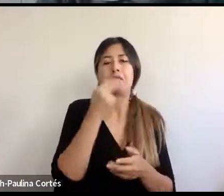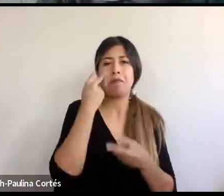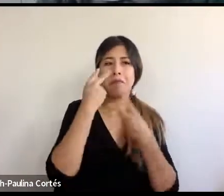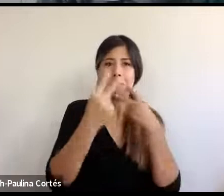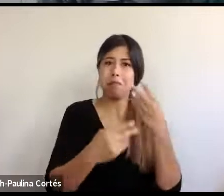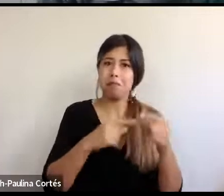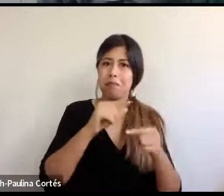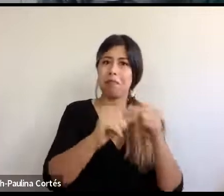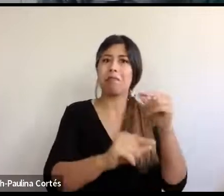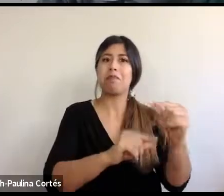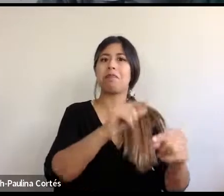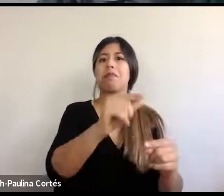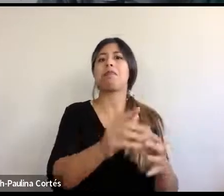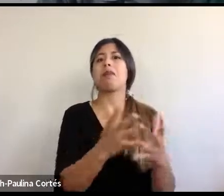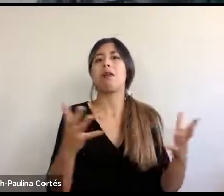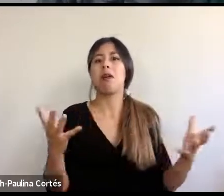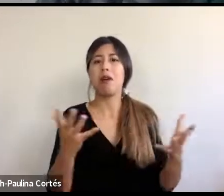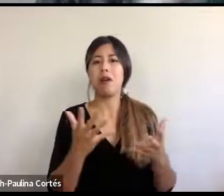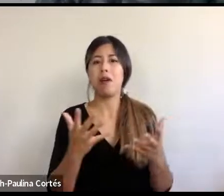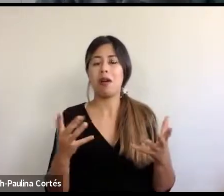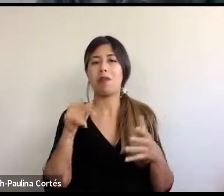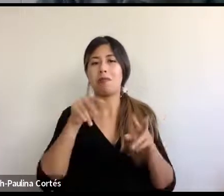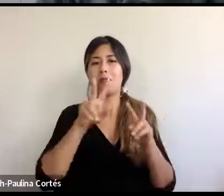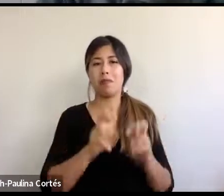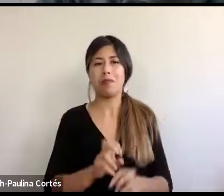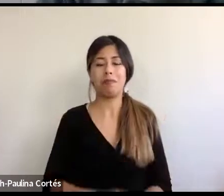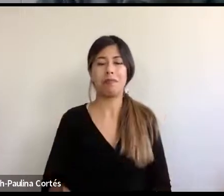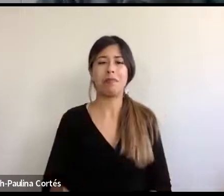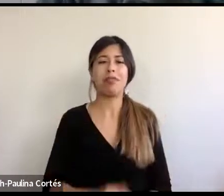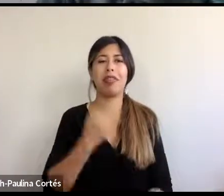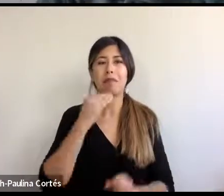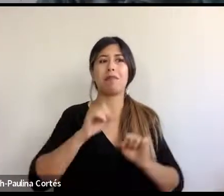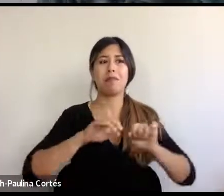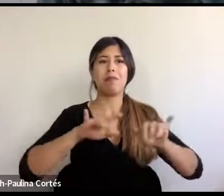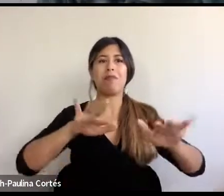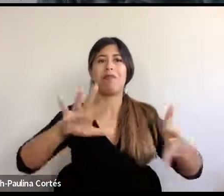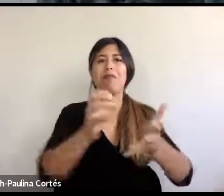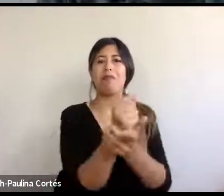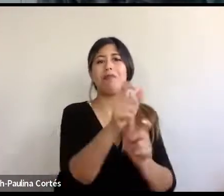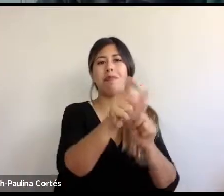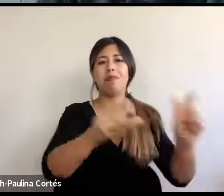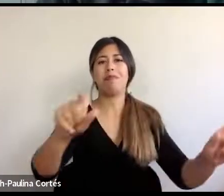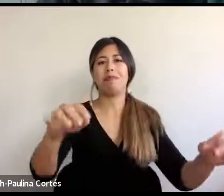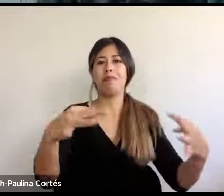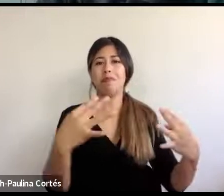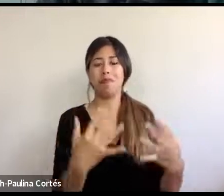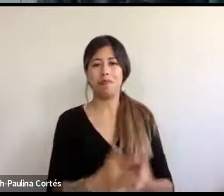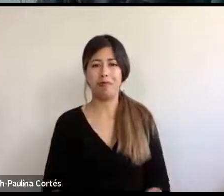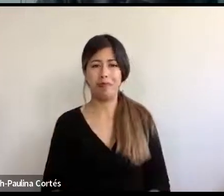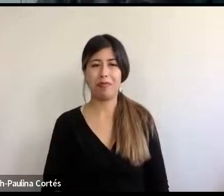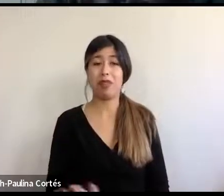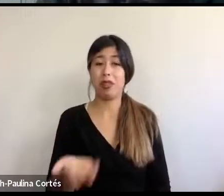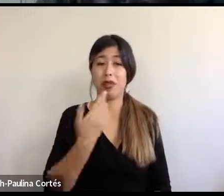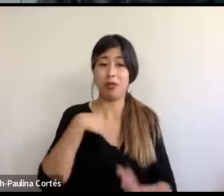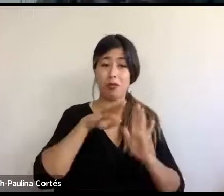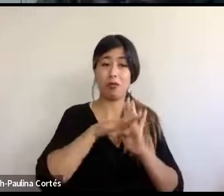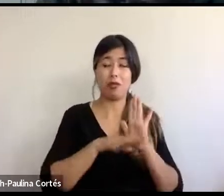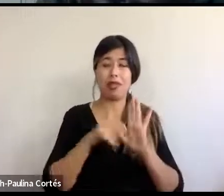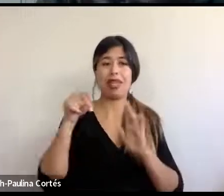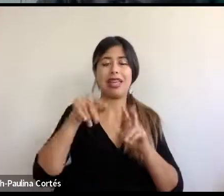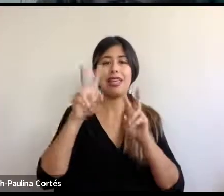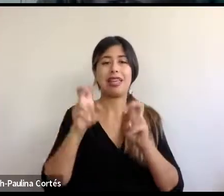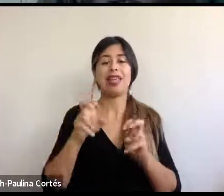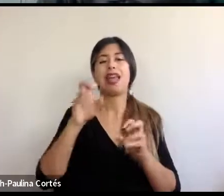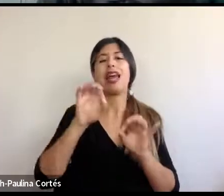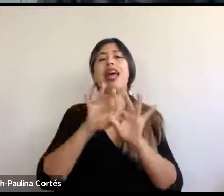them a little bit at least. Also important part of our programs is also like educational part, which is done by our program